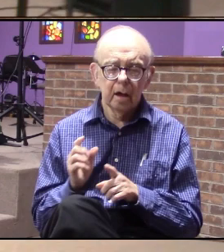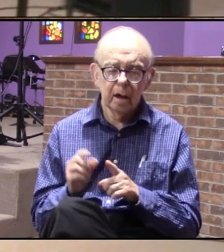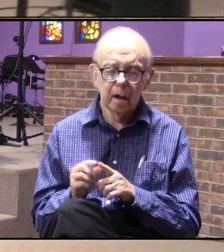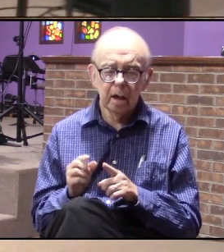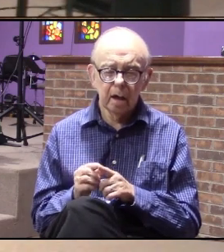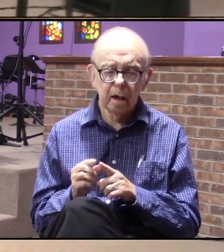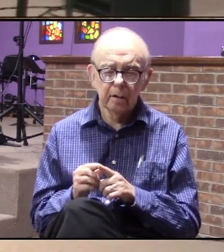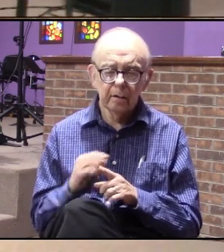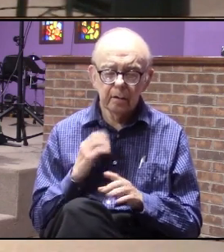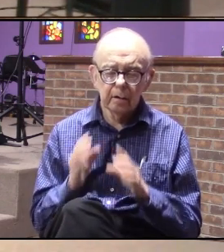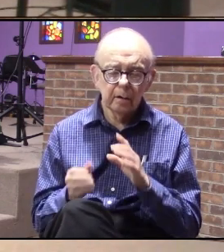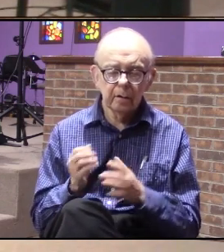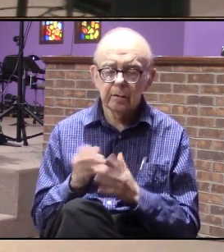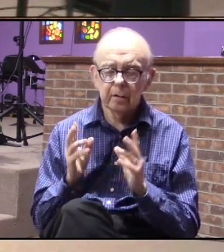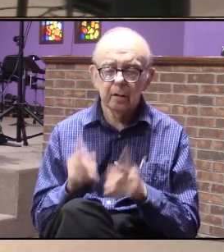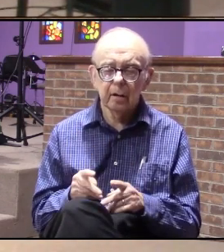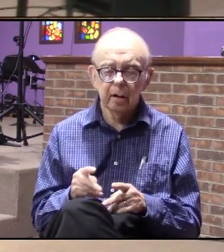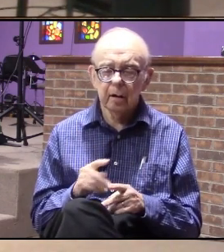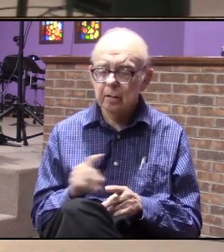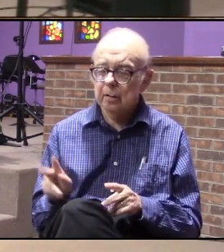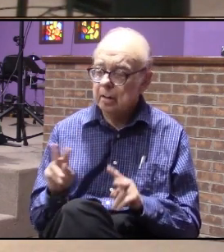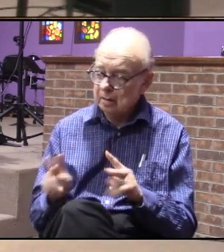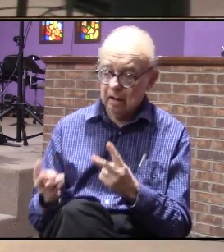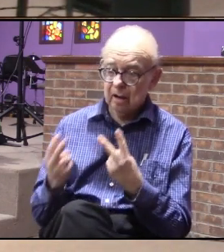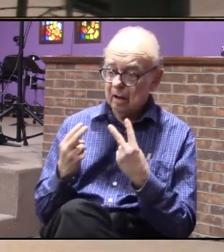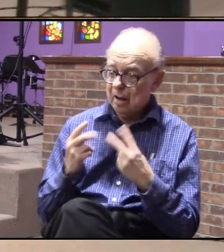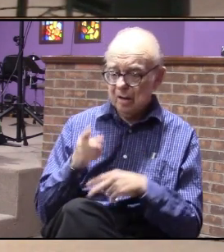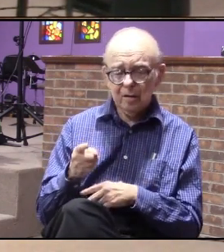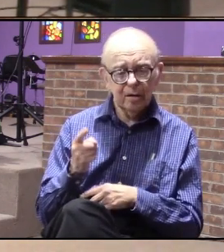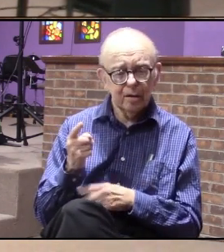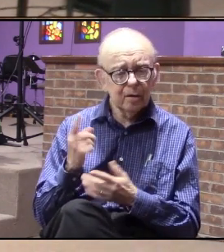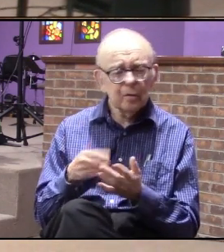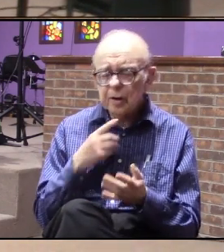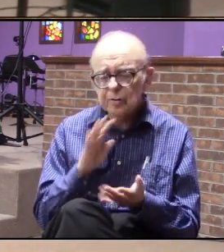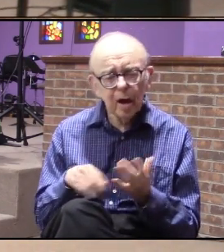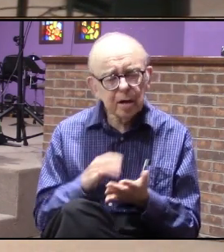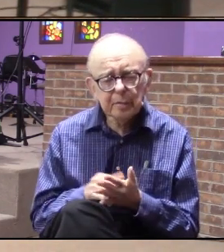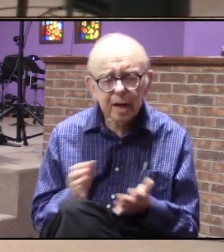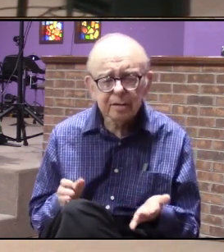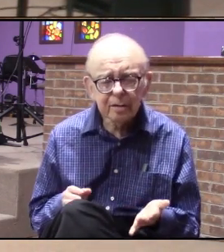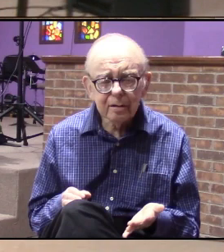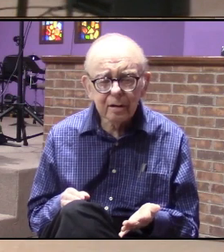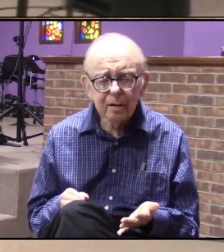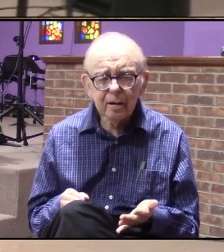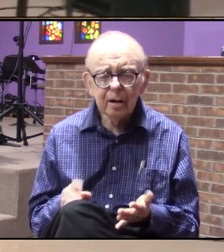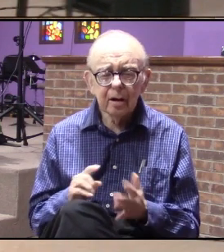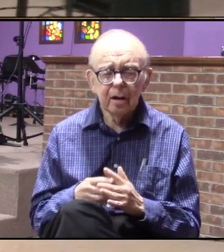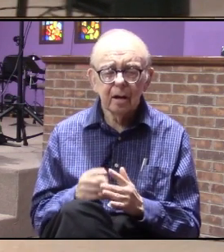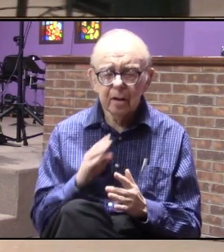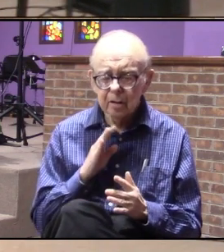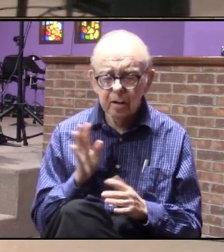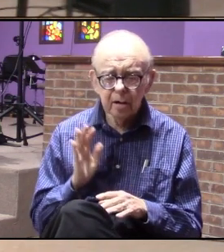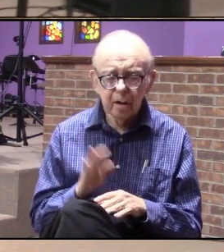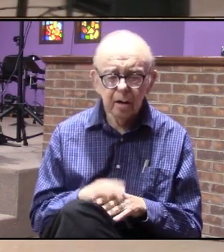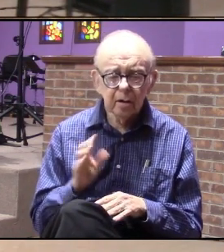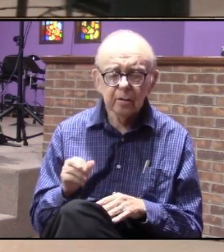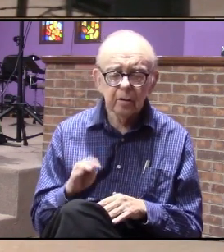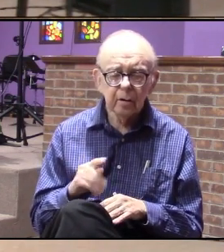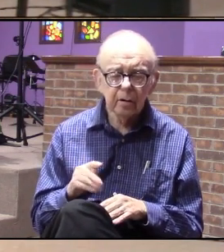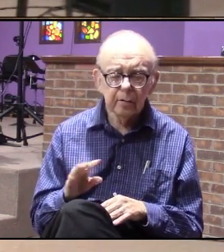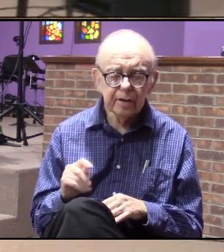and you're in a conversation with someone and they look at you and they're saying, what are you talking about? They begin to start calling you